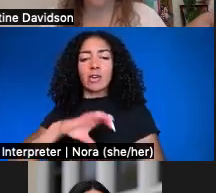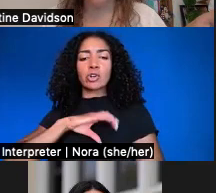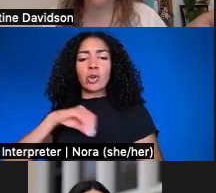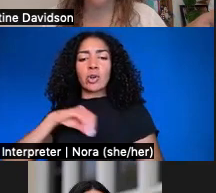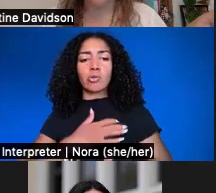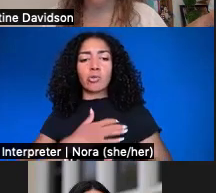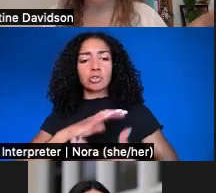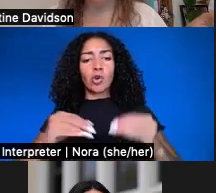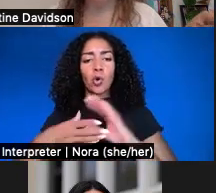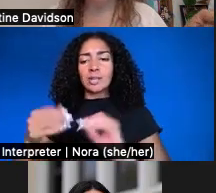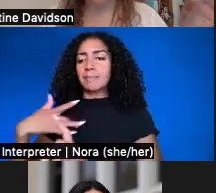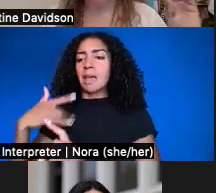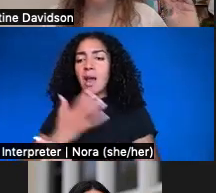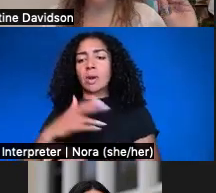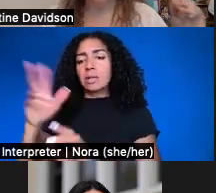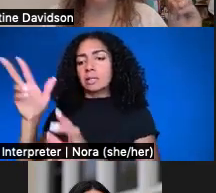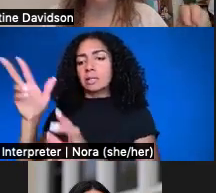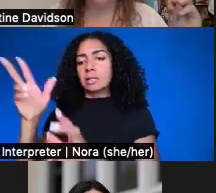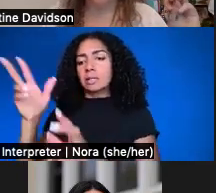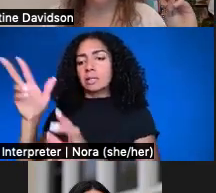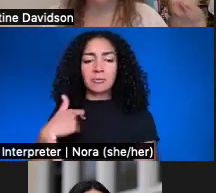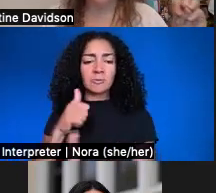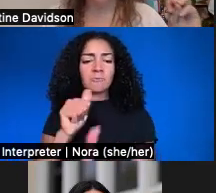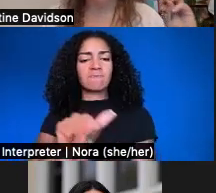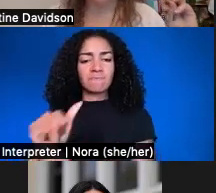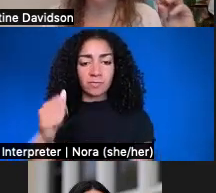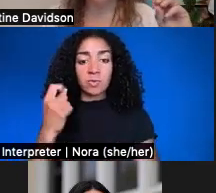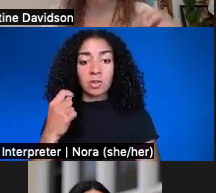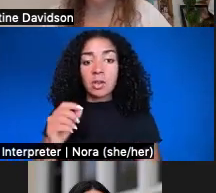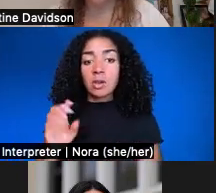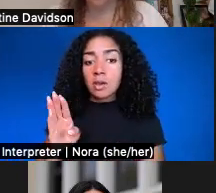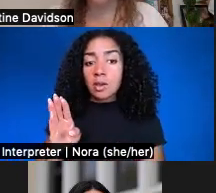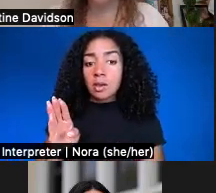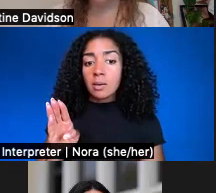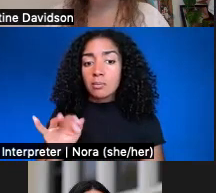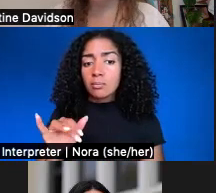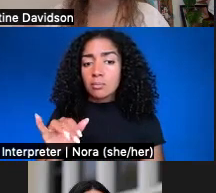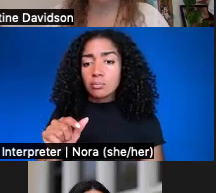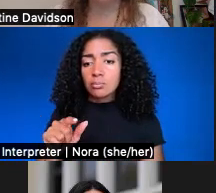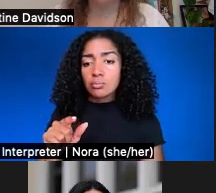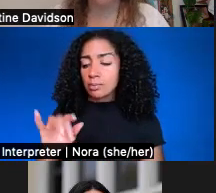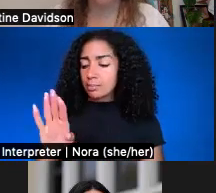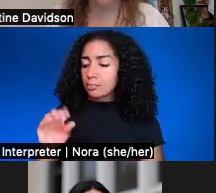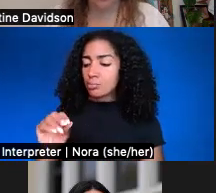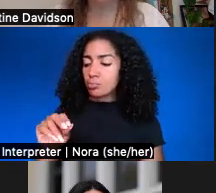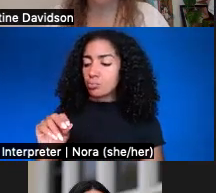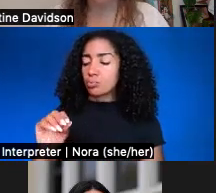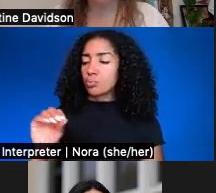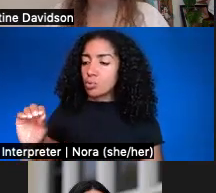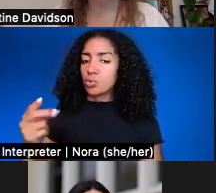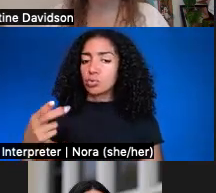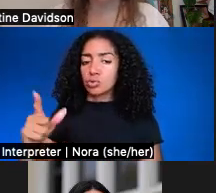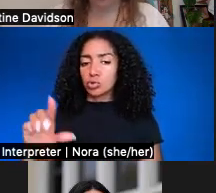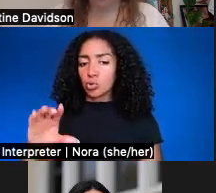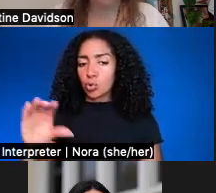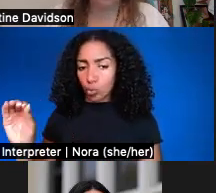on the ground, even Wainabuju legends tell us that we were not a utopian people. We had people